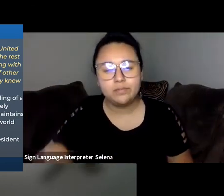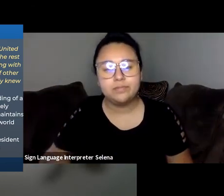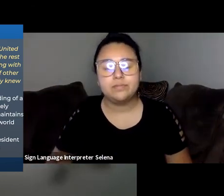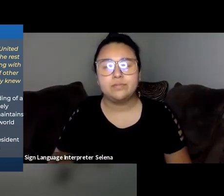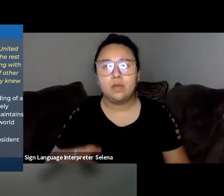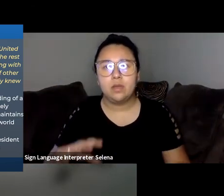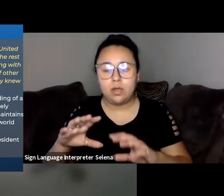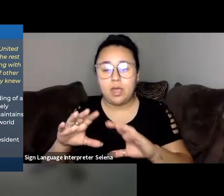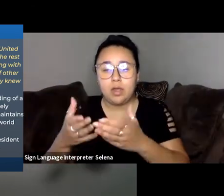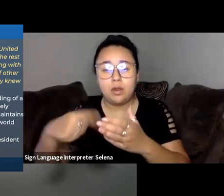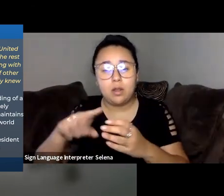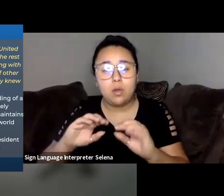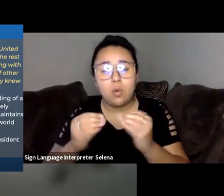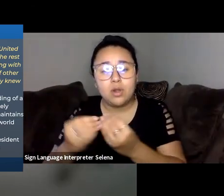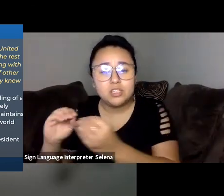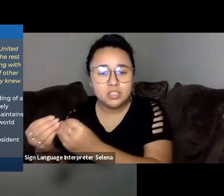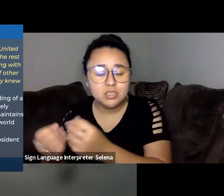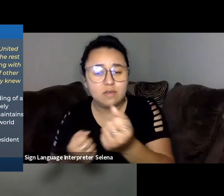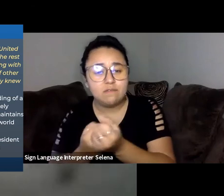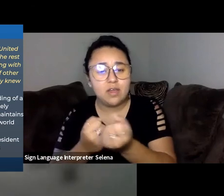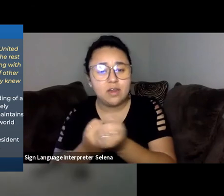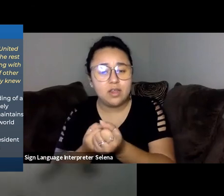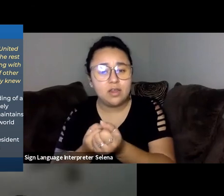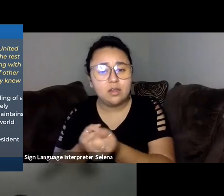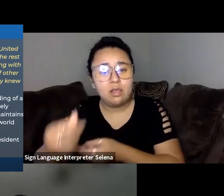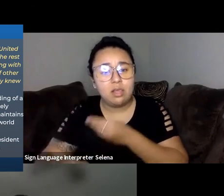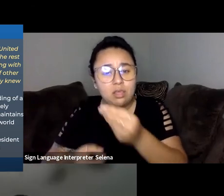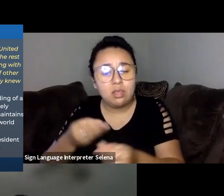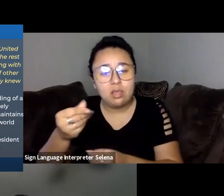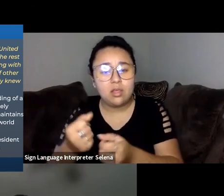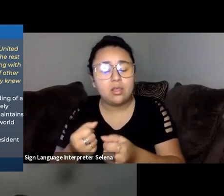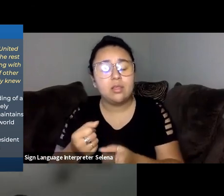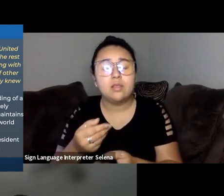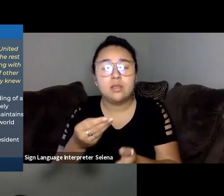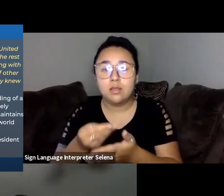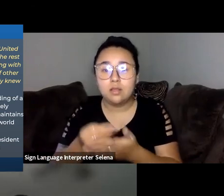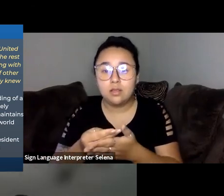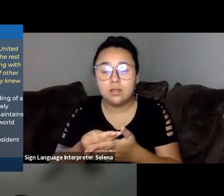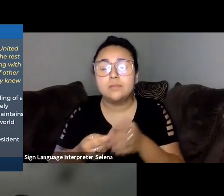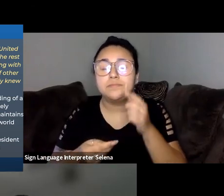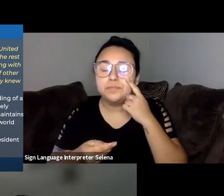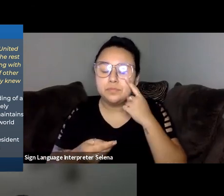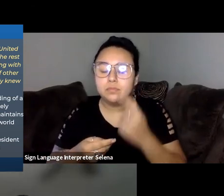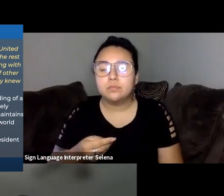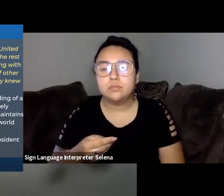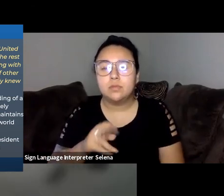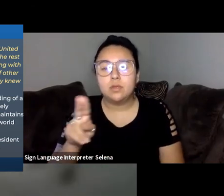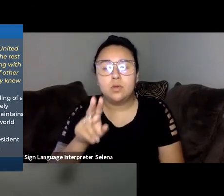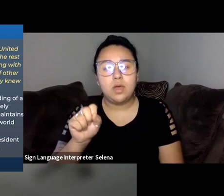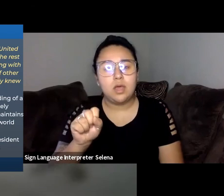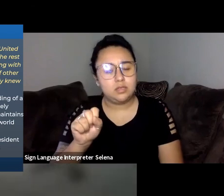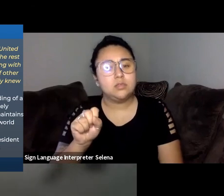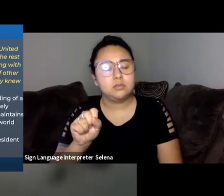are funded and supported by the United States go on the United States' word and say that by virtue of being